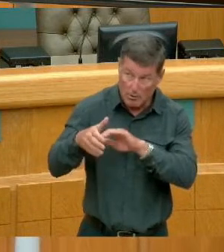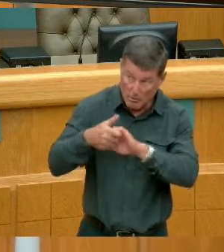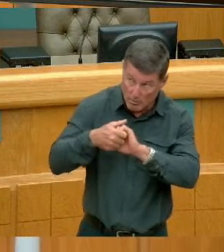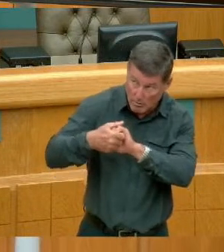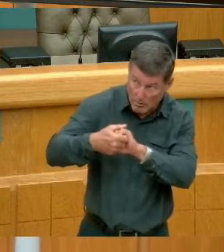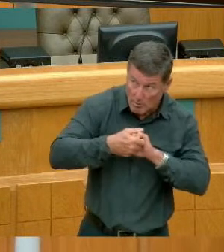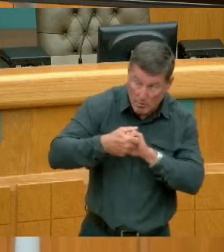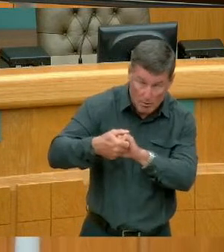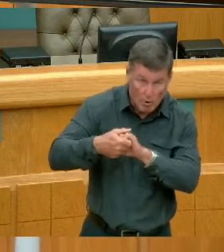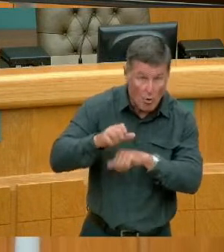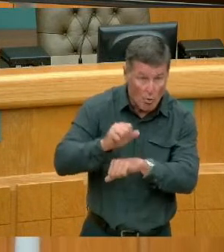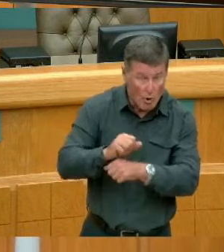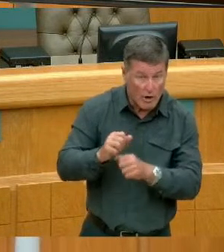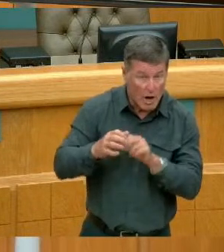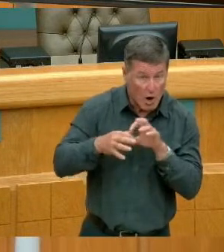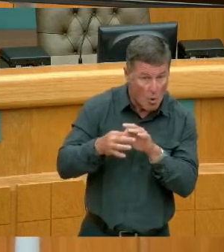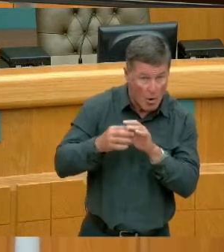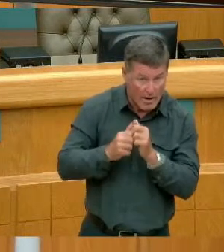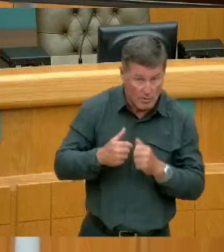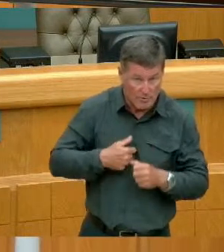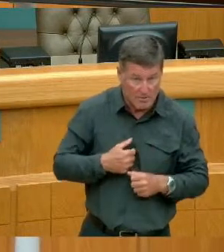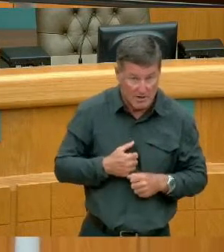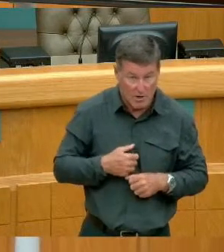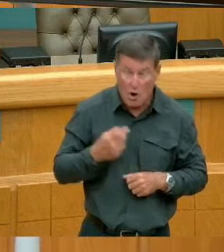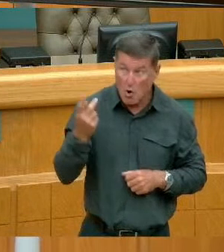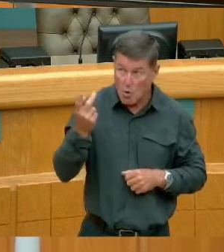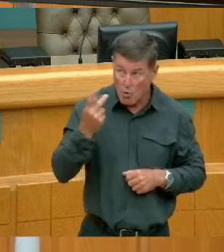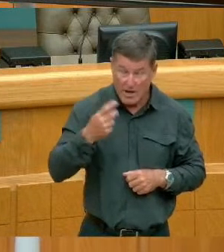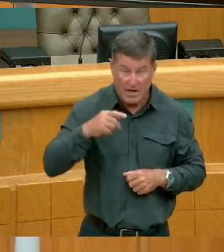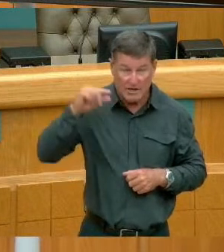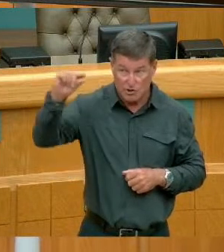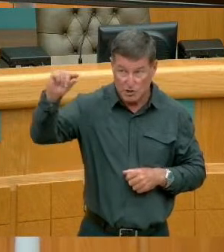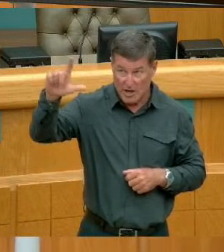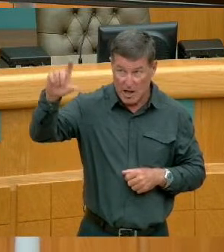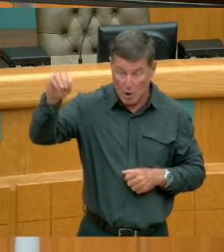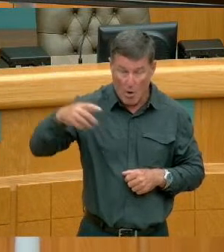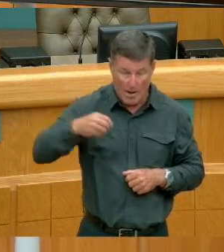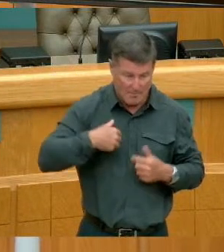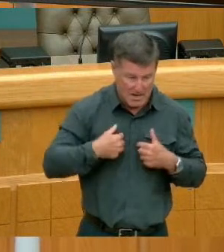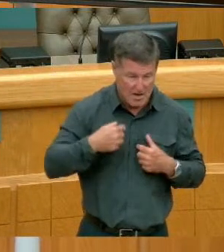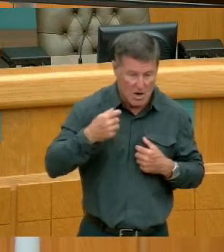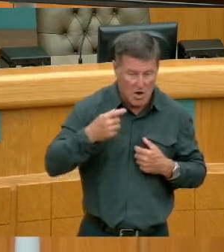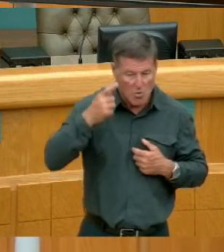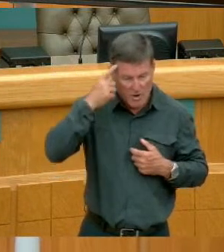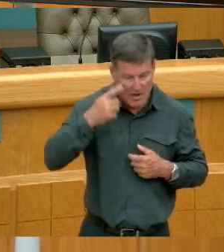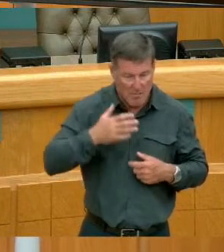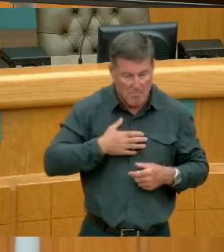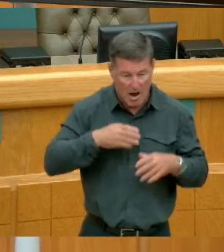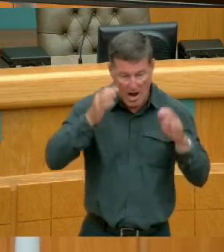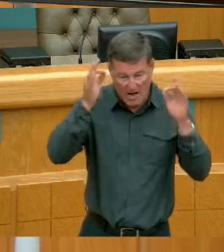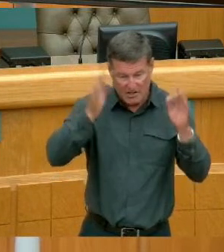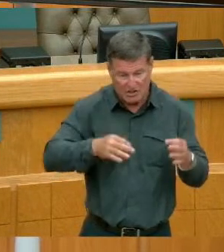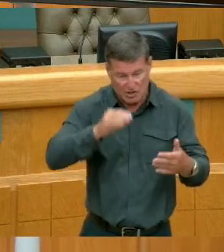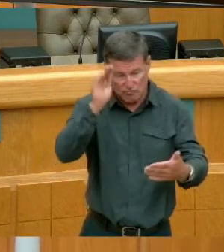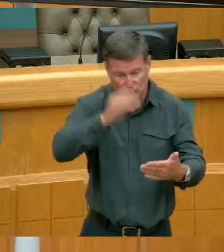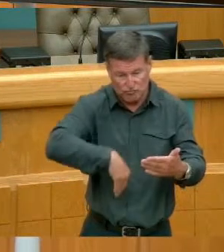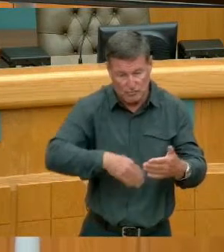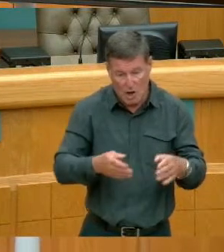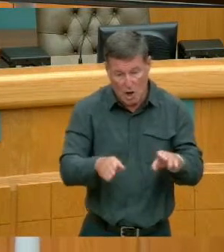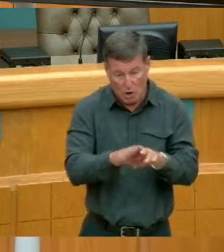And we together thought this decision was the right one. And I think that's important for people to know, because we got a lot of